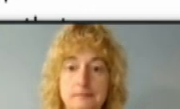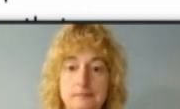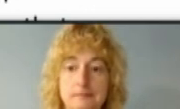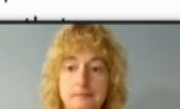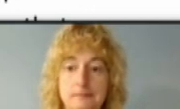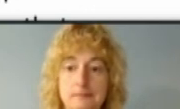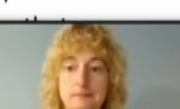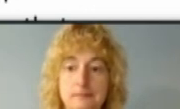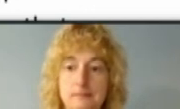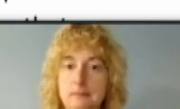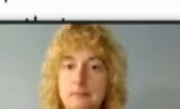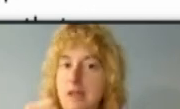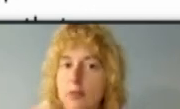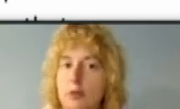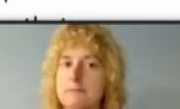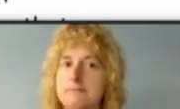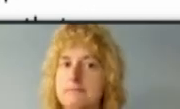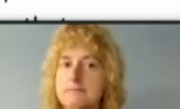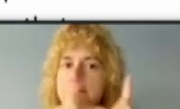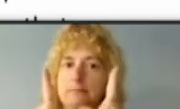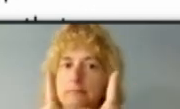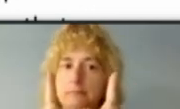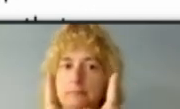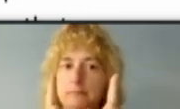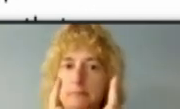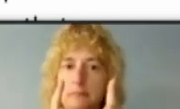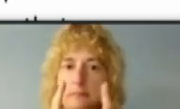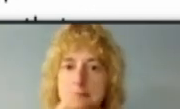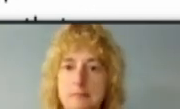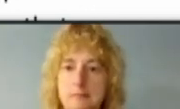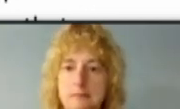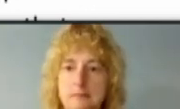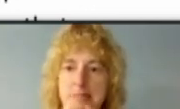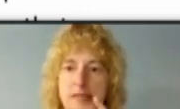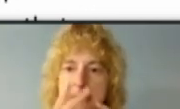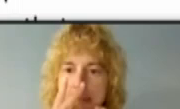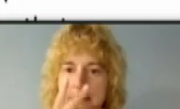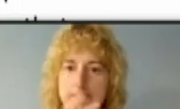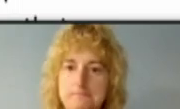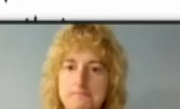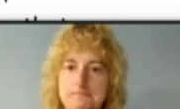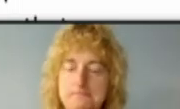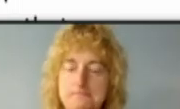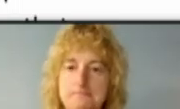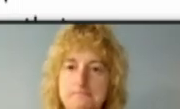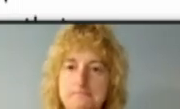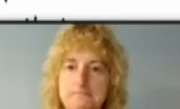No, it's the slides. Sorry, the slides available. I can't see the slides.